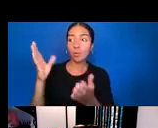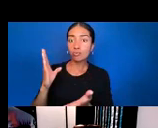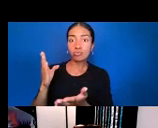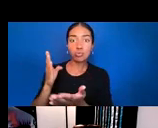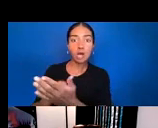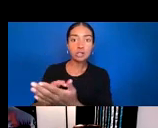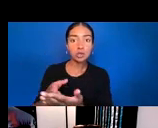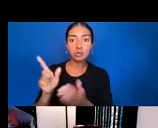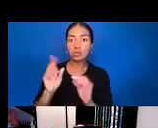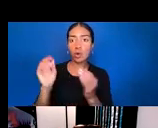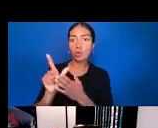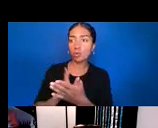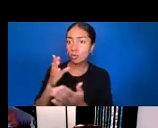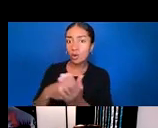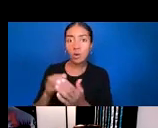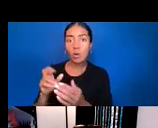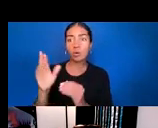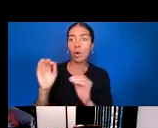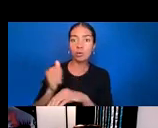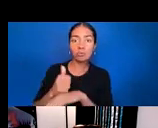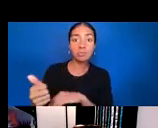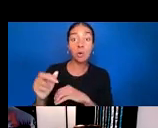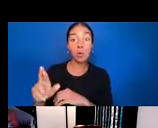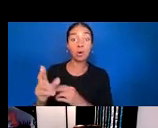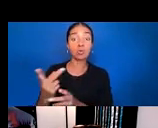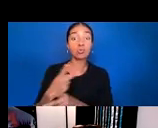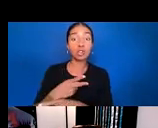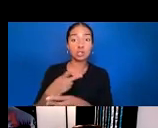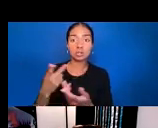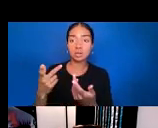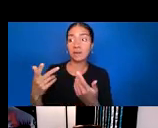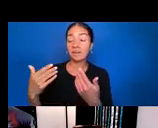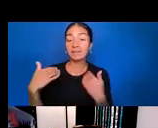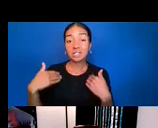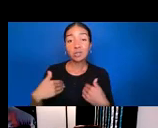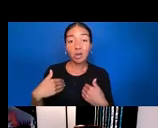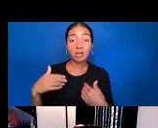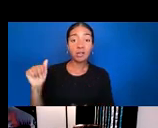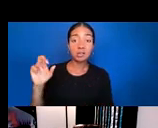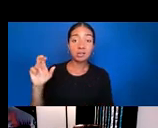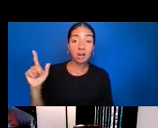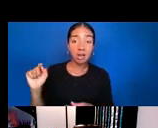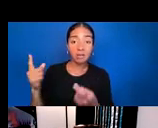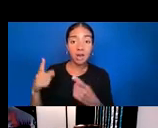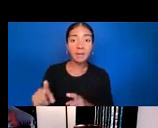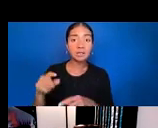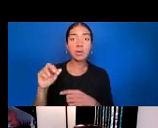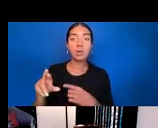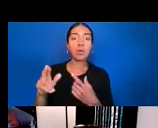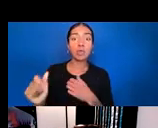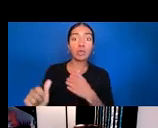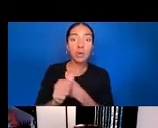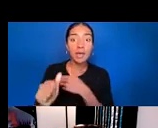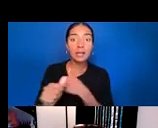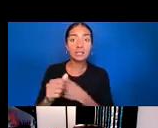there is an assault on top of it, or threats, and there might not be anything that comes back. It can